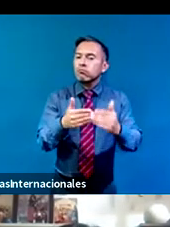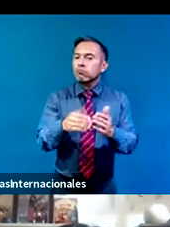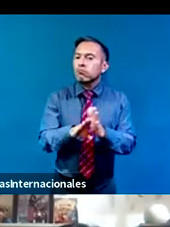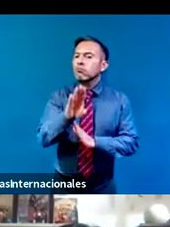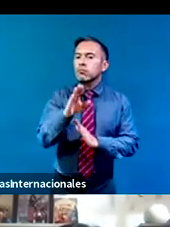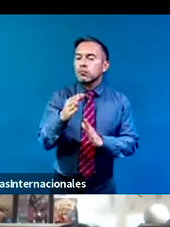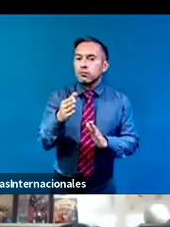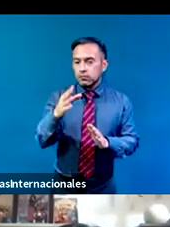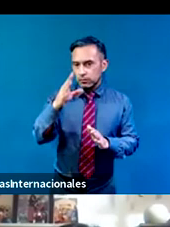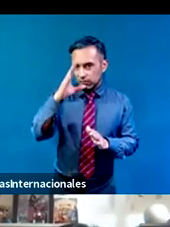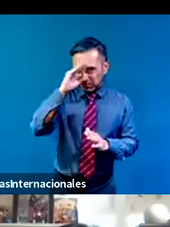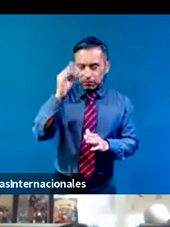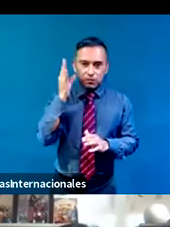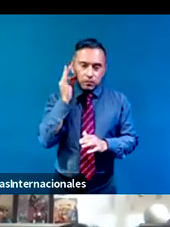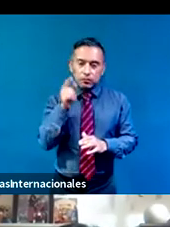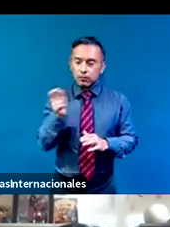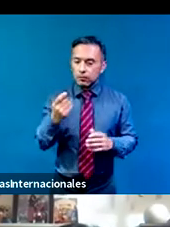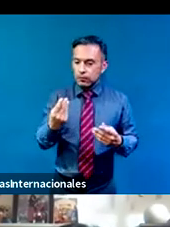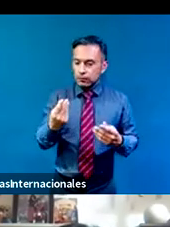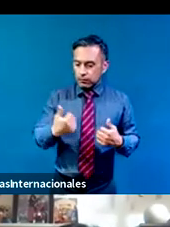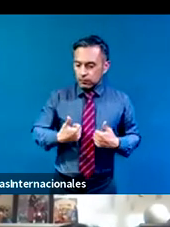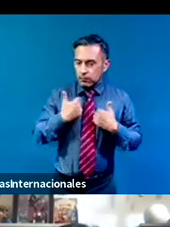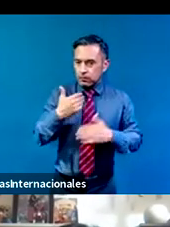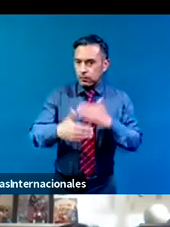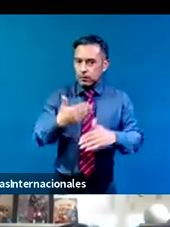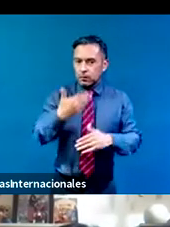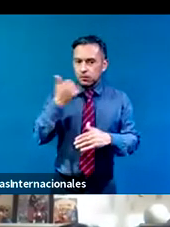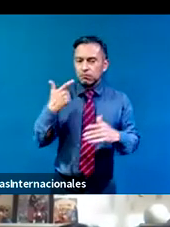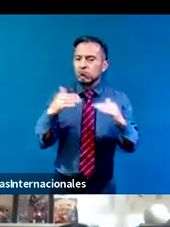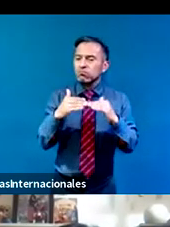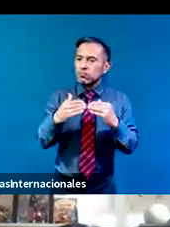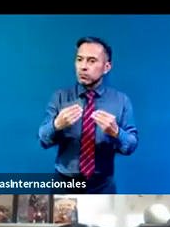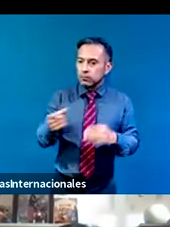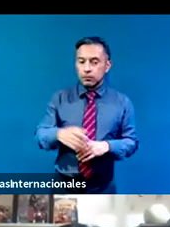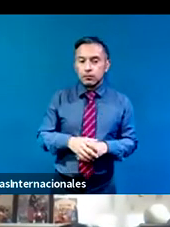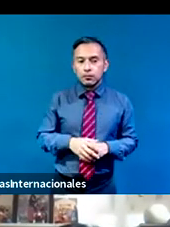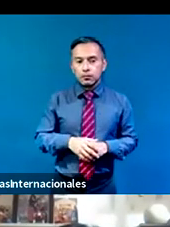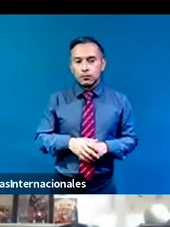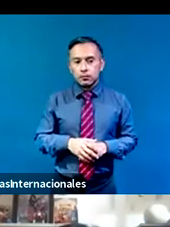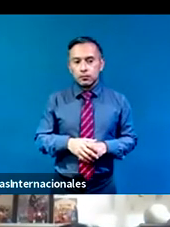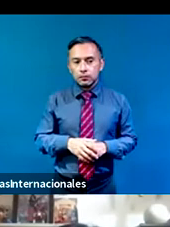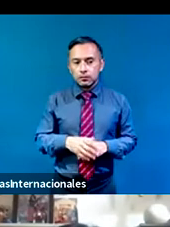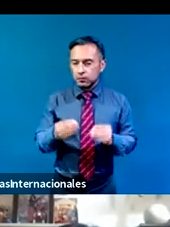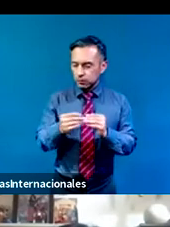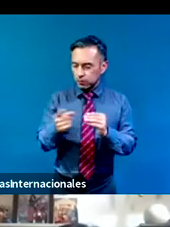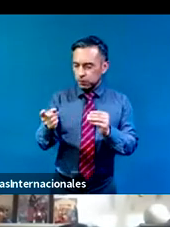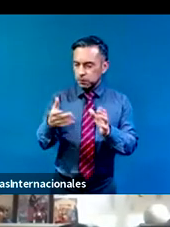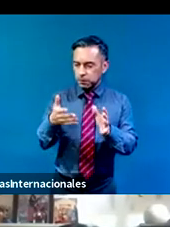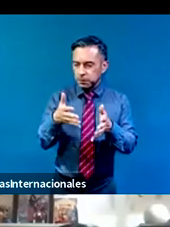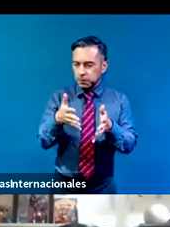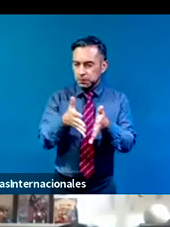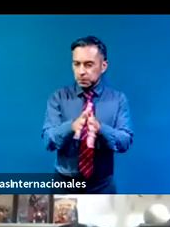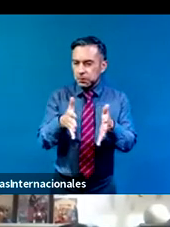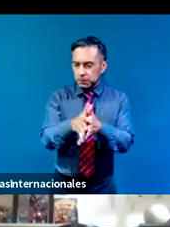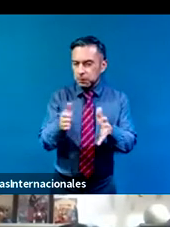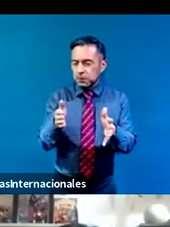Najmi. Absolutely. I'll give 4 quick thoughts. One is on childcare, thinking of it as a